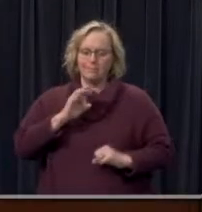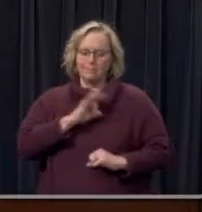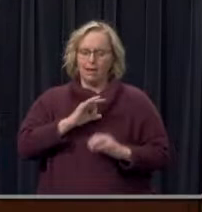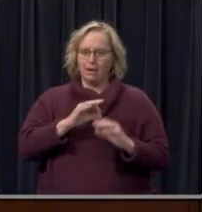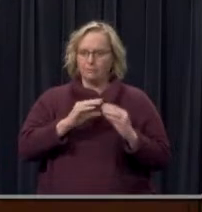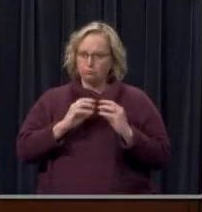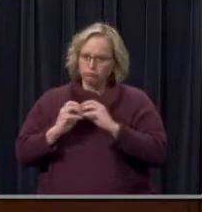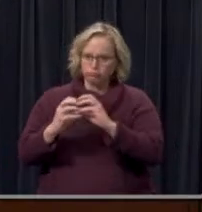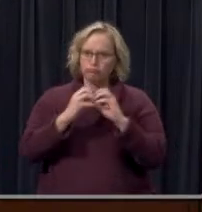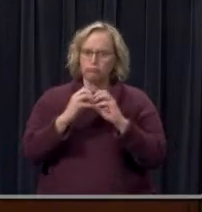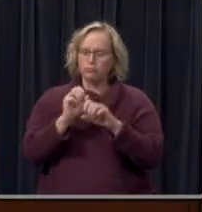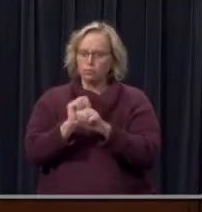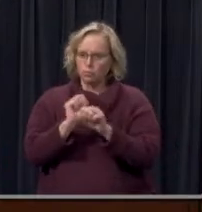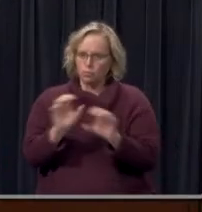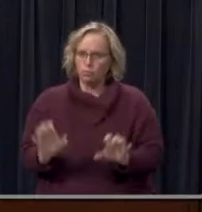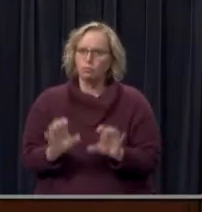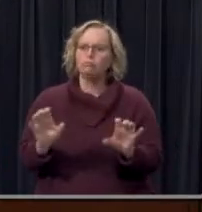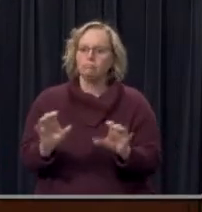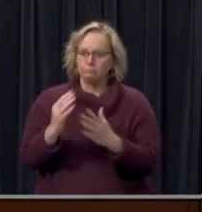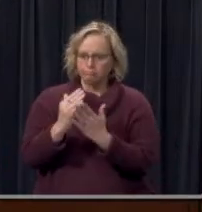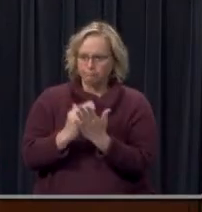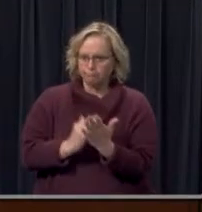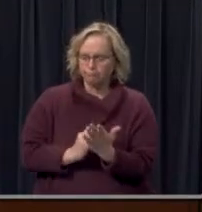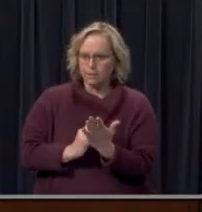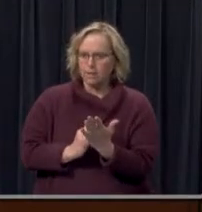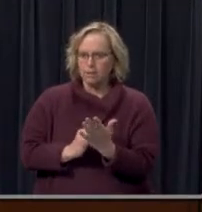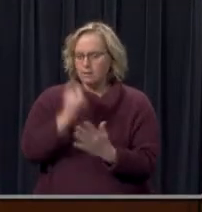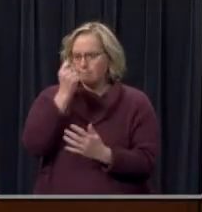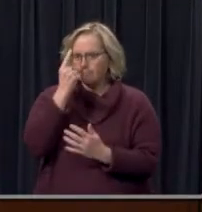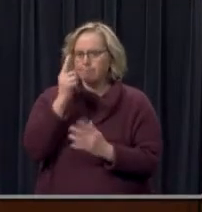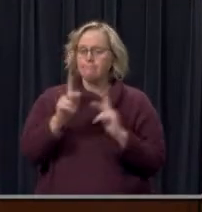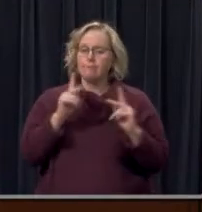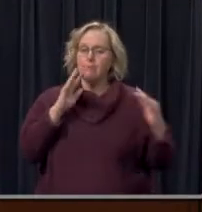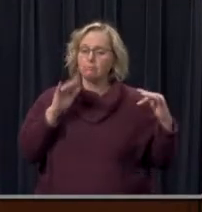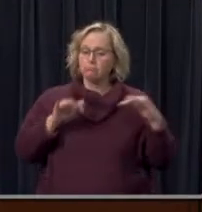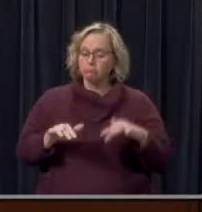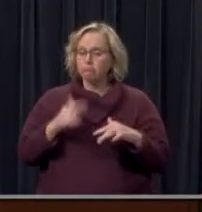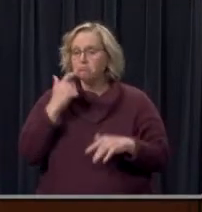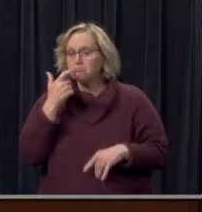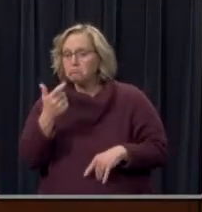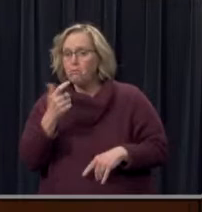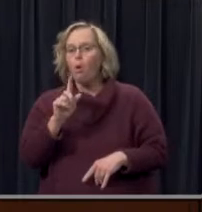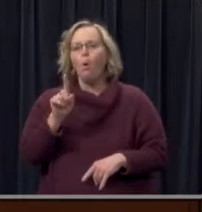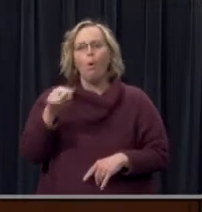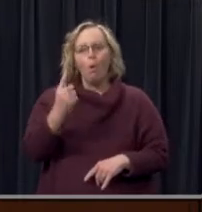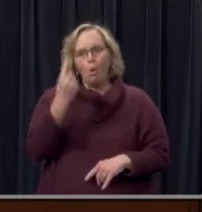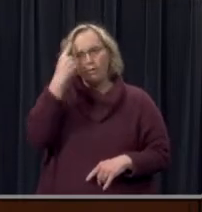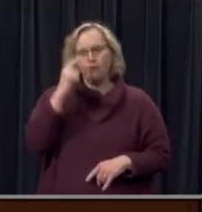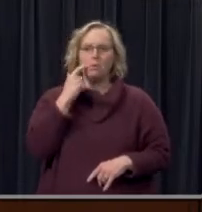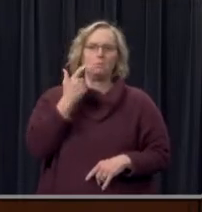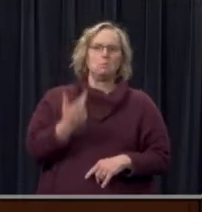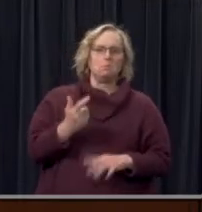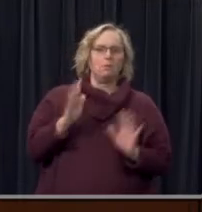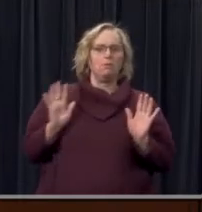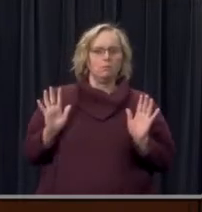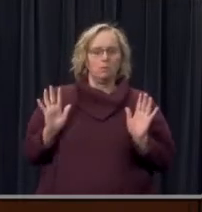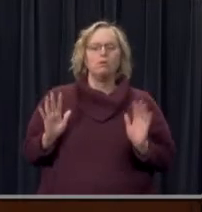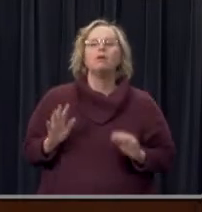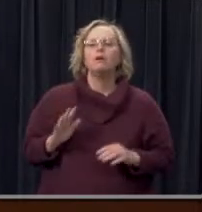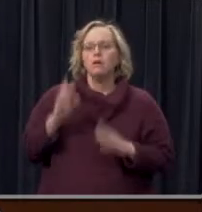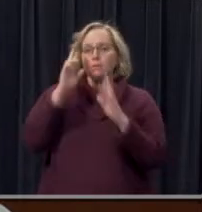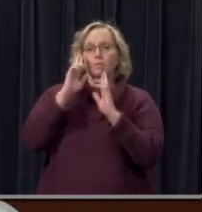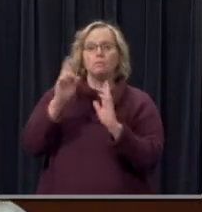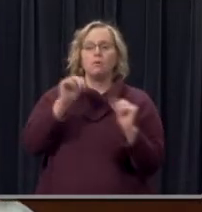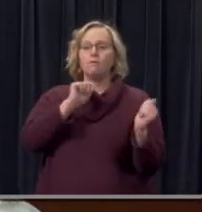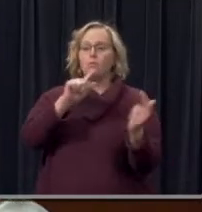as outlined in the agenda. Please understand that patrons attending the meeting do so solely in an observatory role. Out of respect